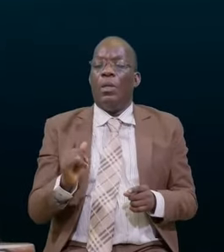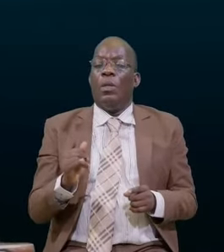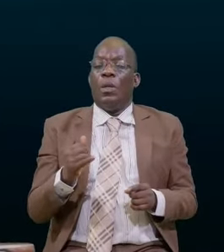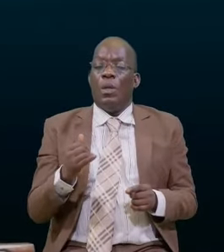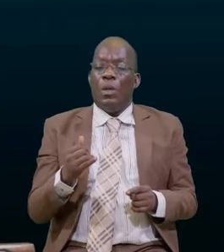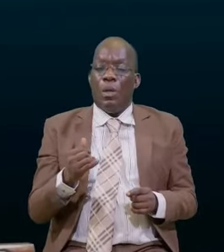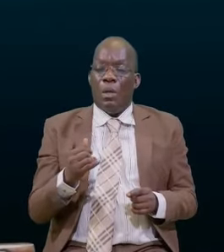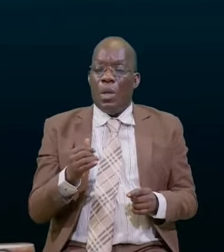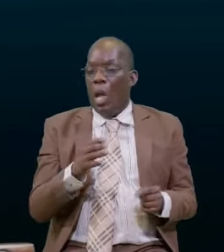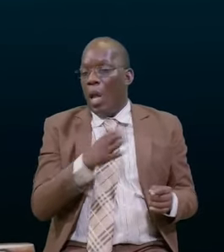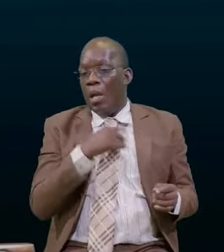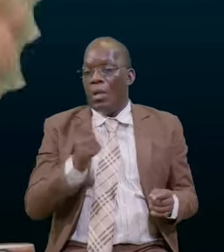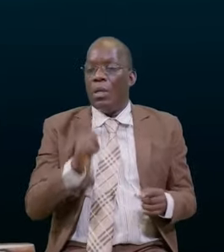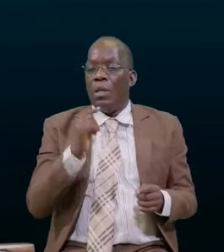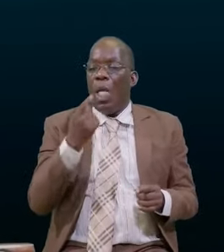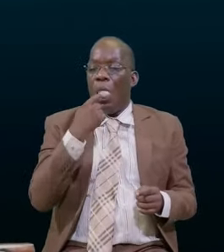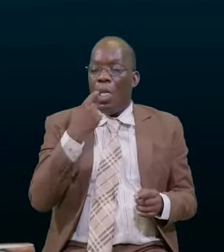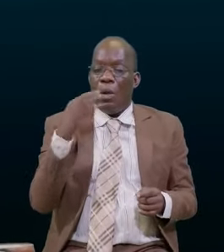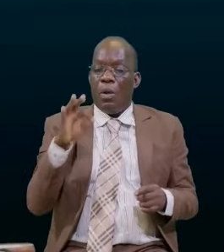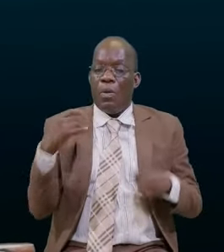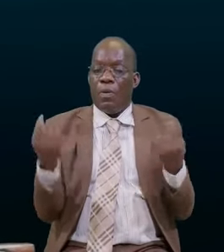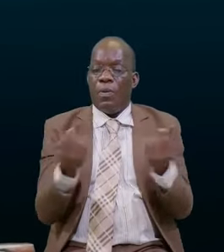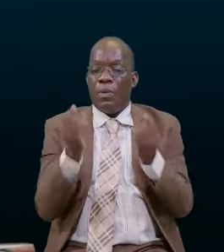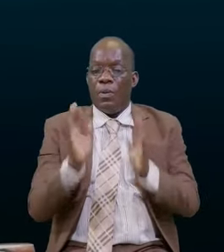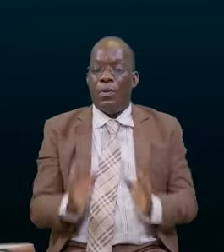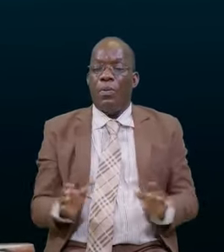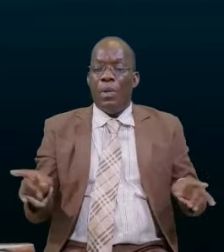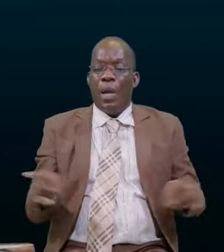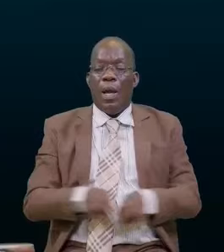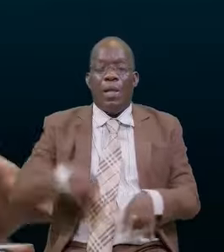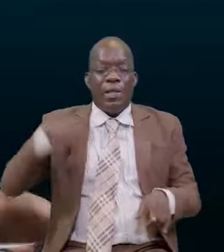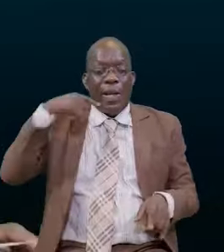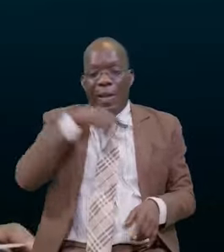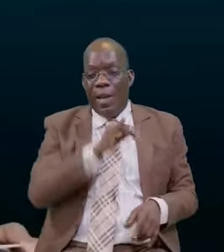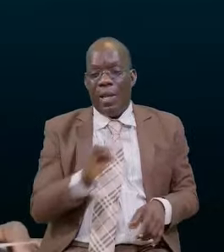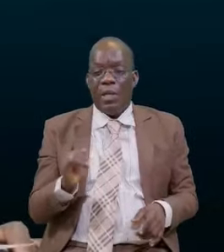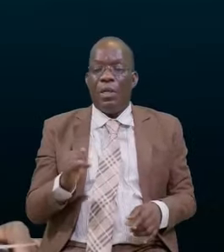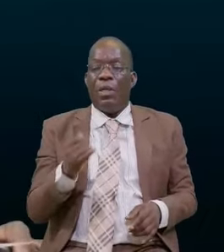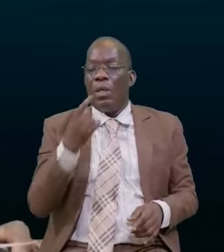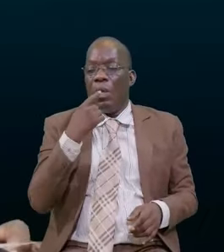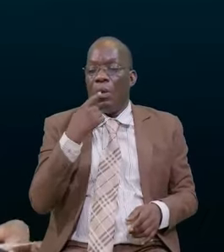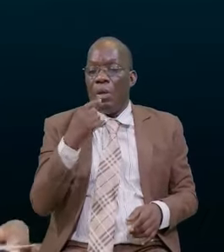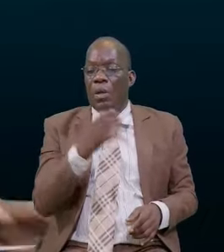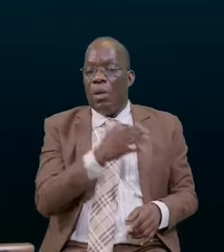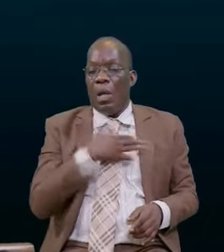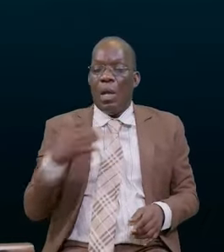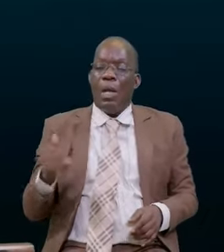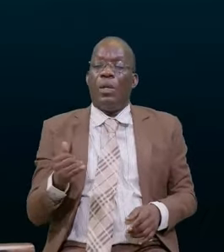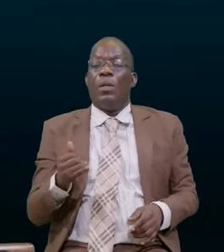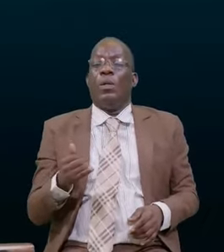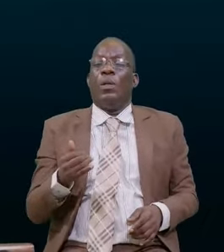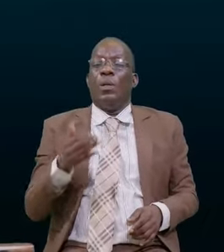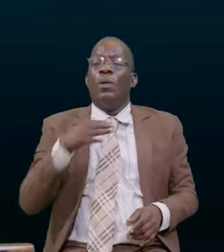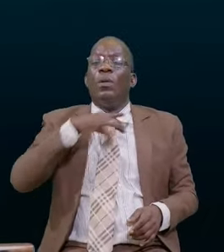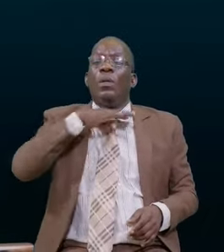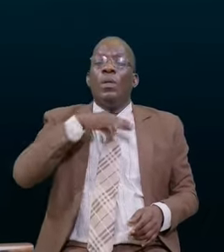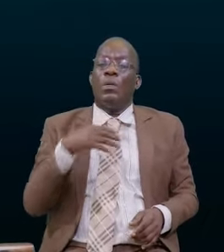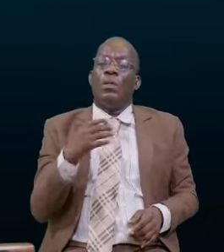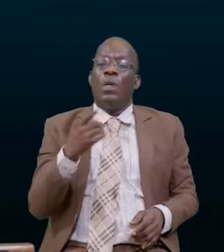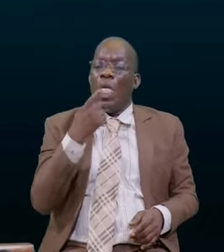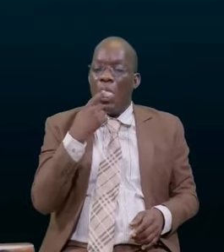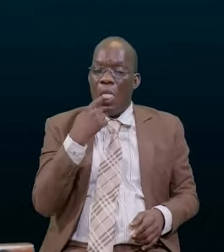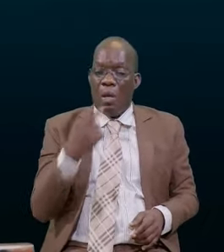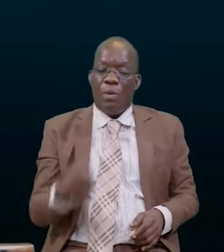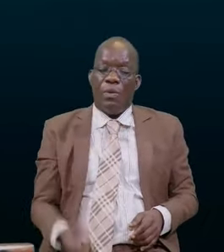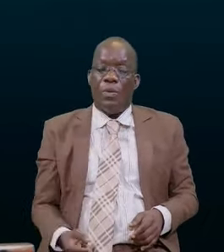tongue of Sinners as line tongue line tongue and also perverse Tong the Bible says in the Book of